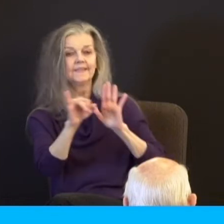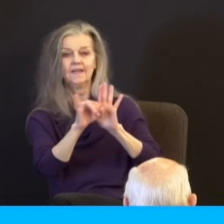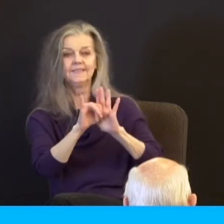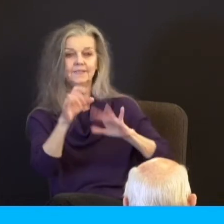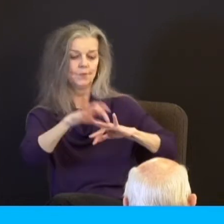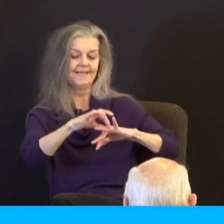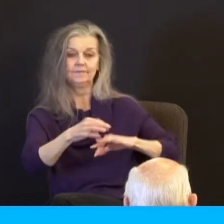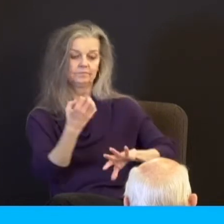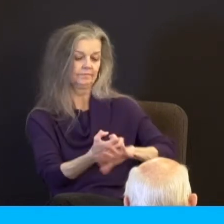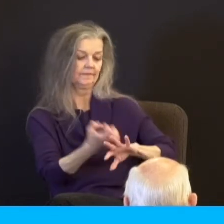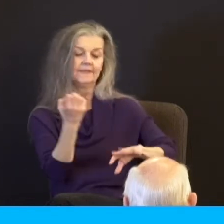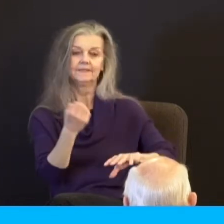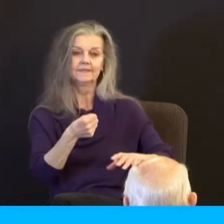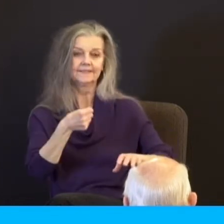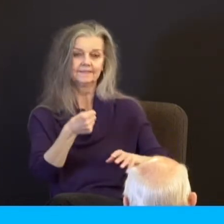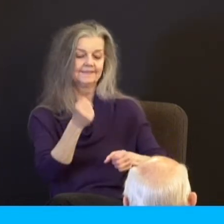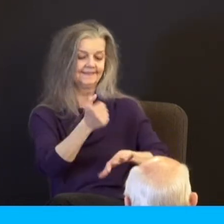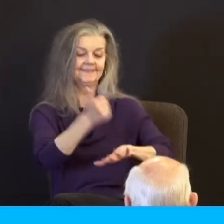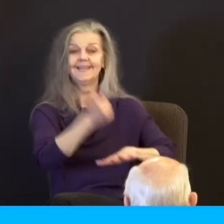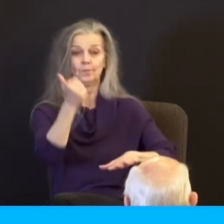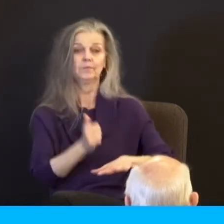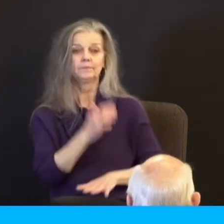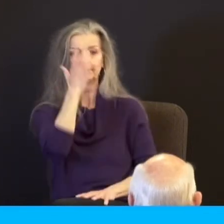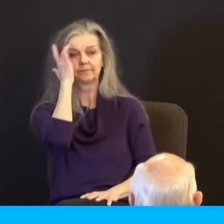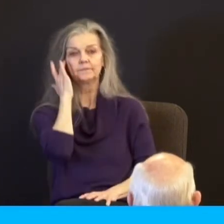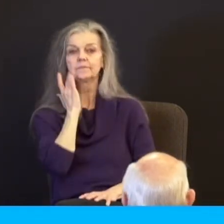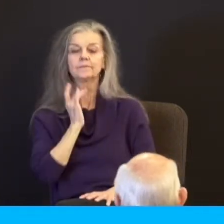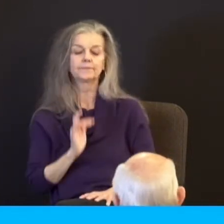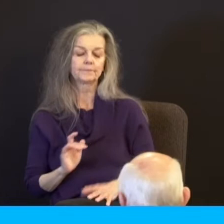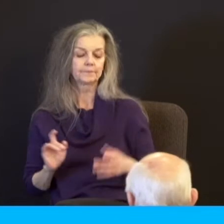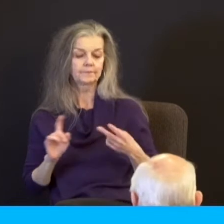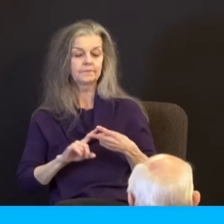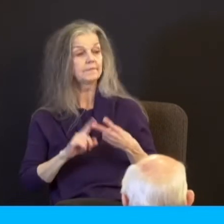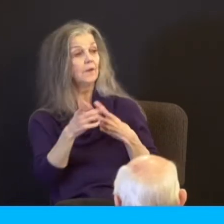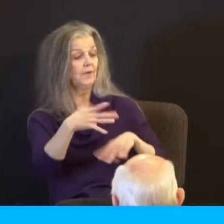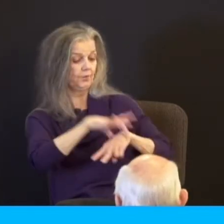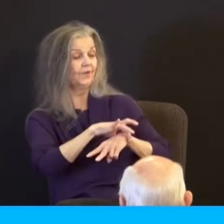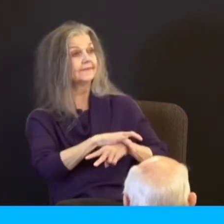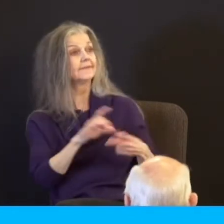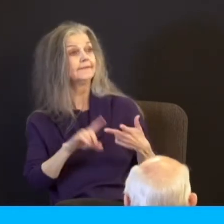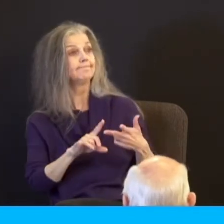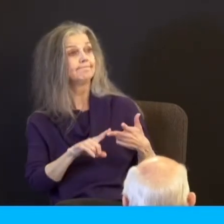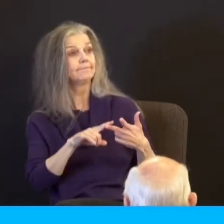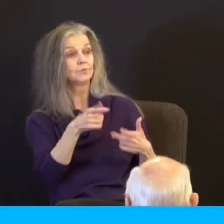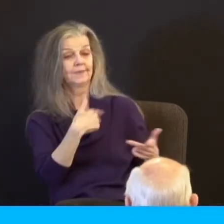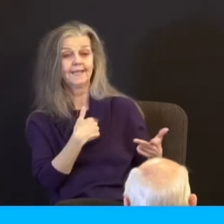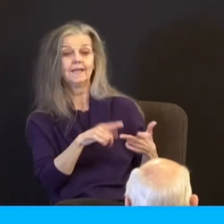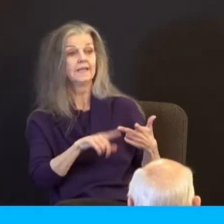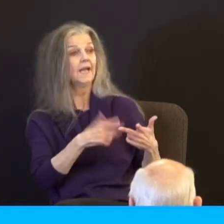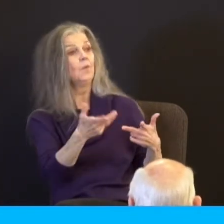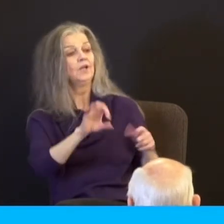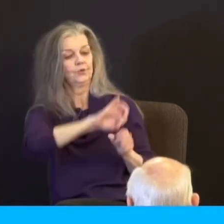Basically, I want your identity, basically your person. I want your bracelets, that's his possessions, and I want